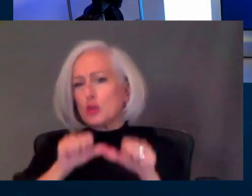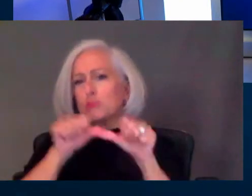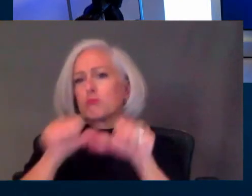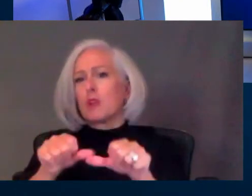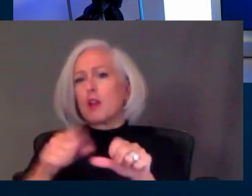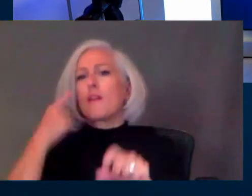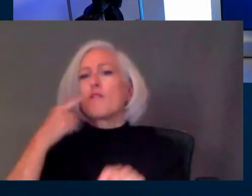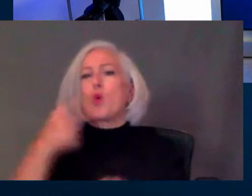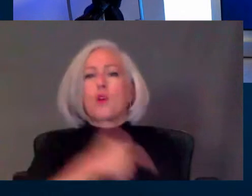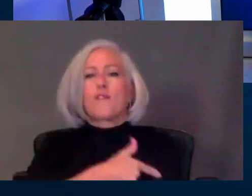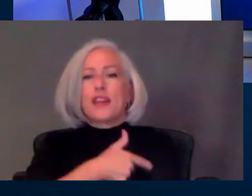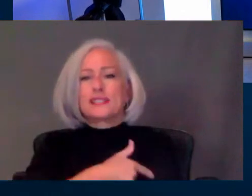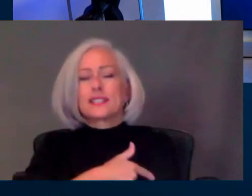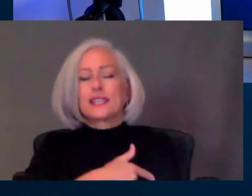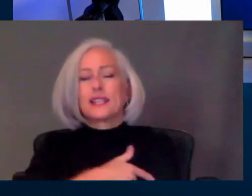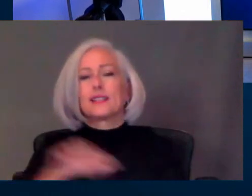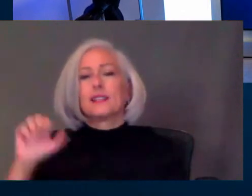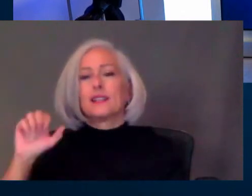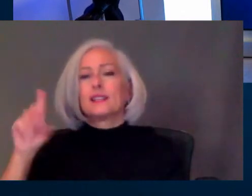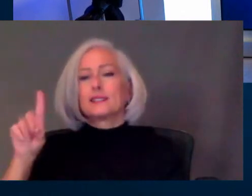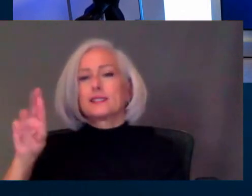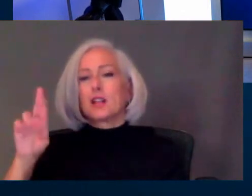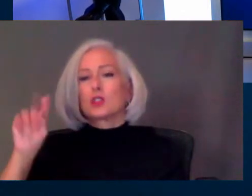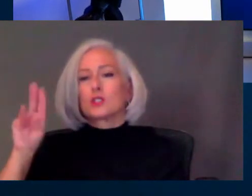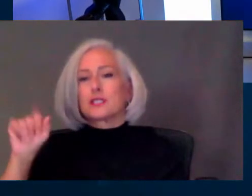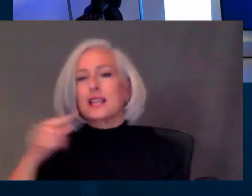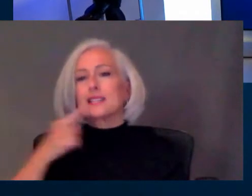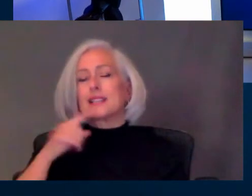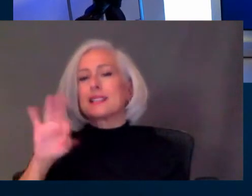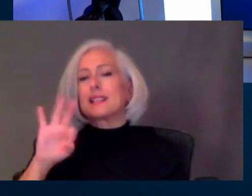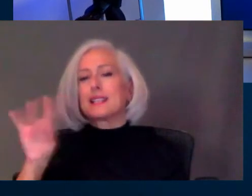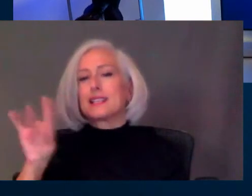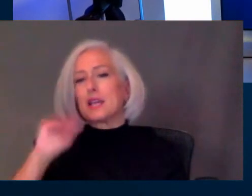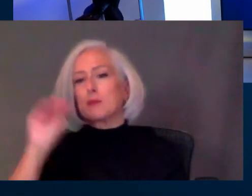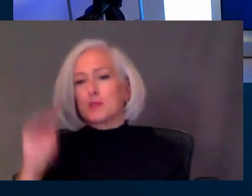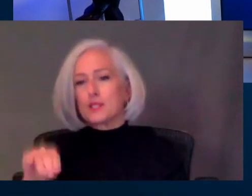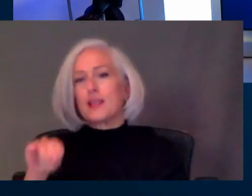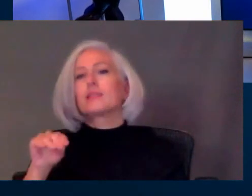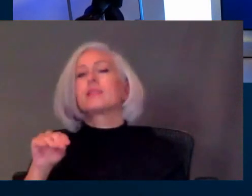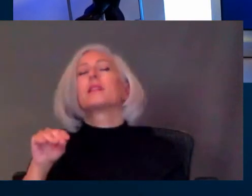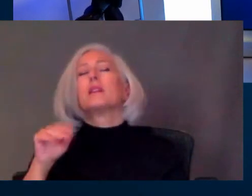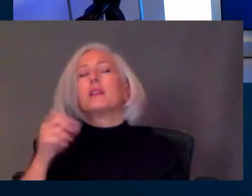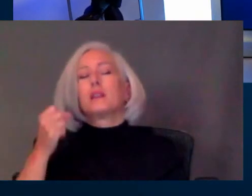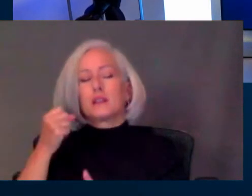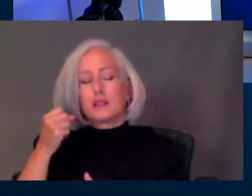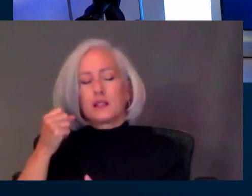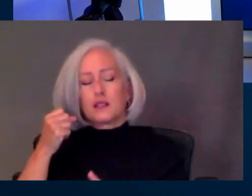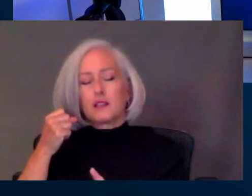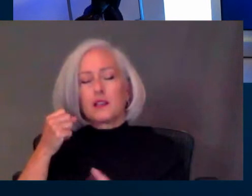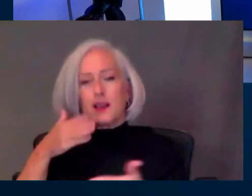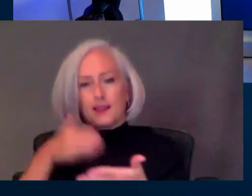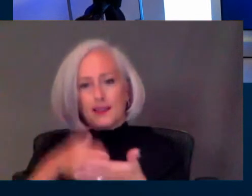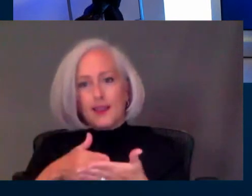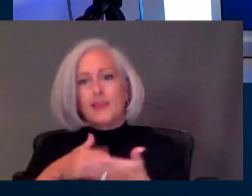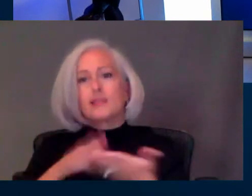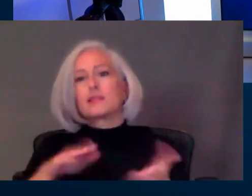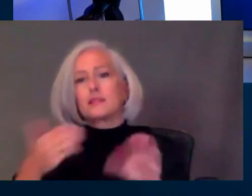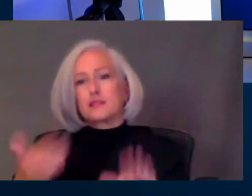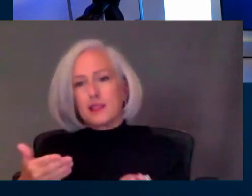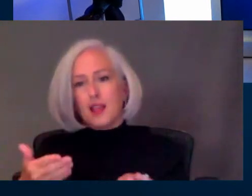The Cutter data was, I think, down to 20% from Pfizer-BioNTech at 6 months for disease transmission. The next question